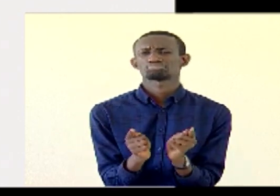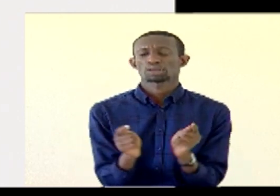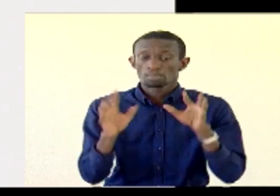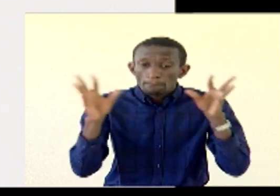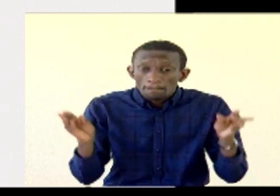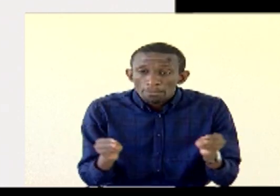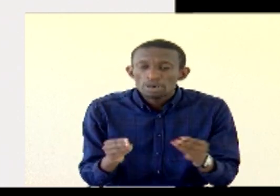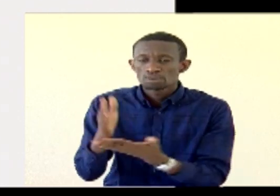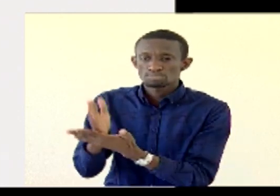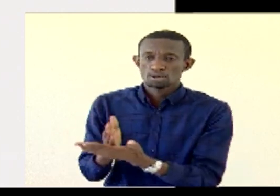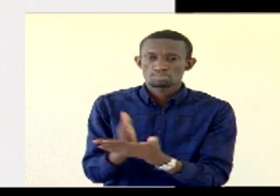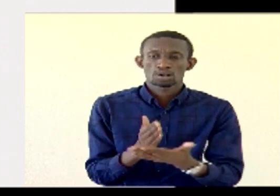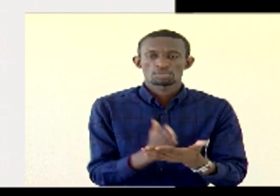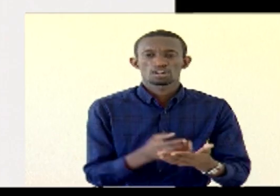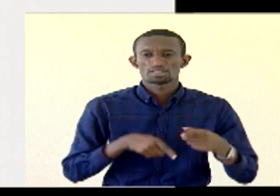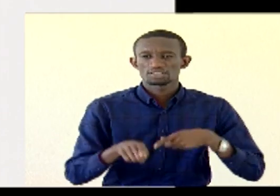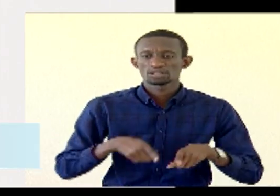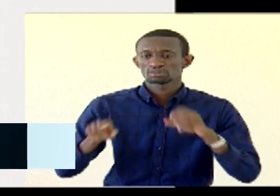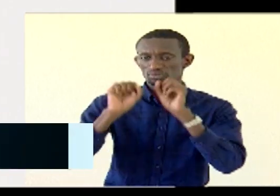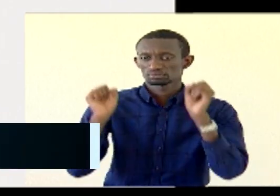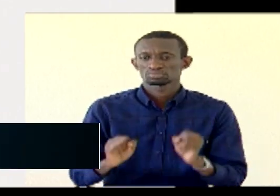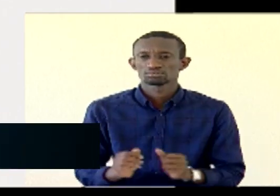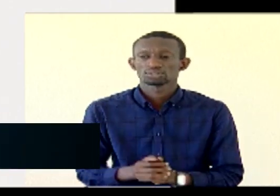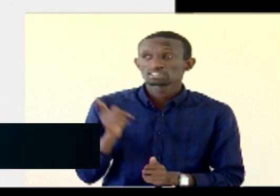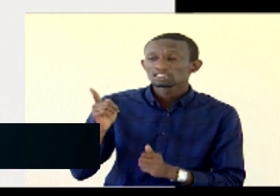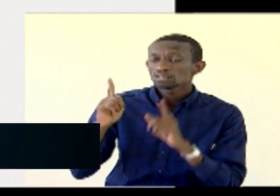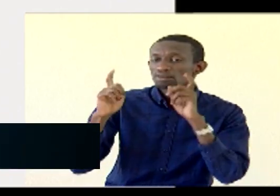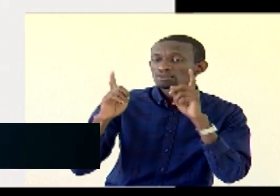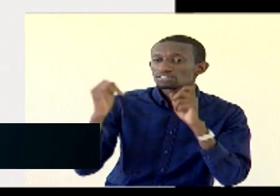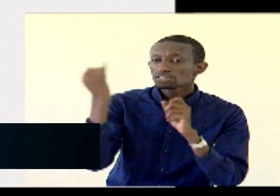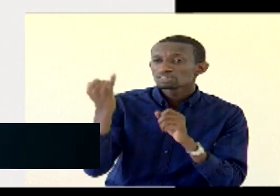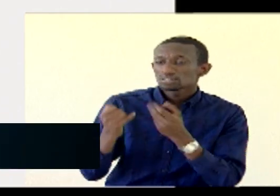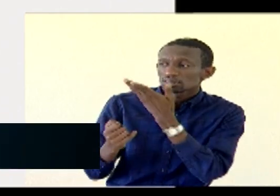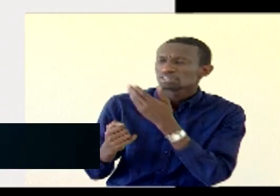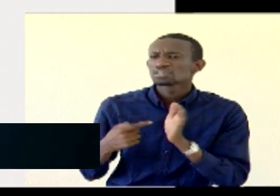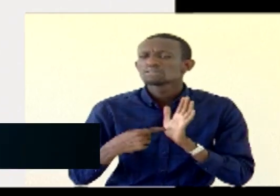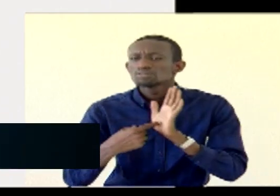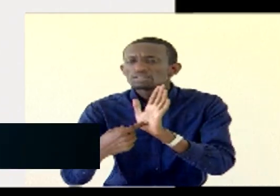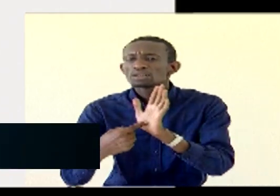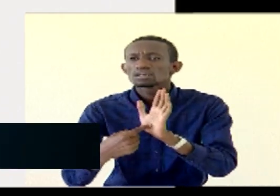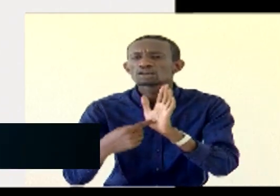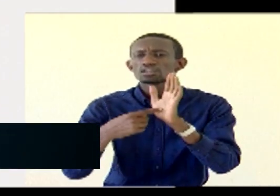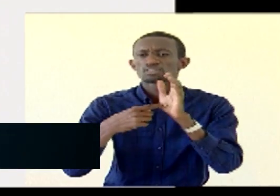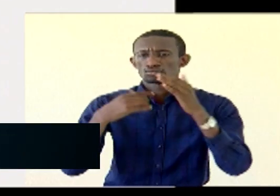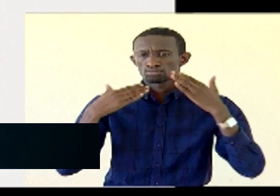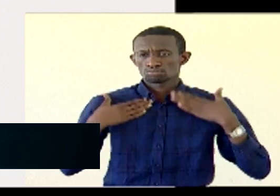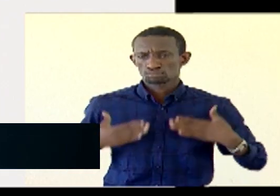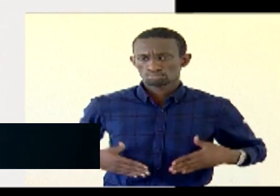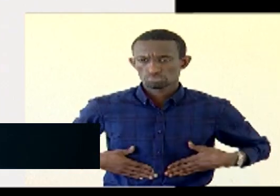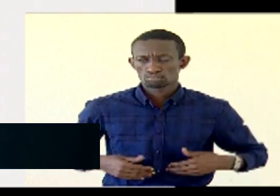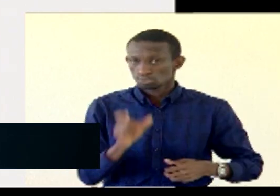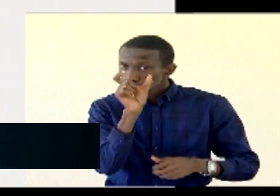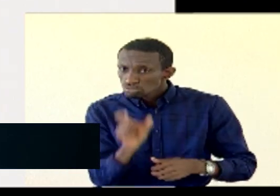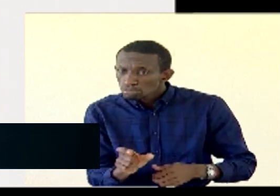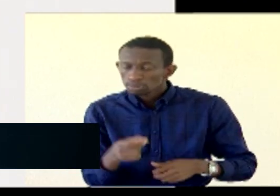system. Student, are you following me? That is a diagram that shows a human urinary system having two kidneys,